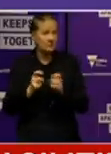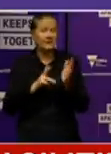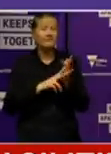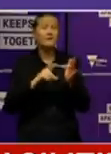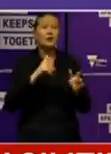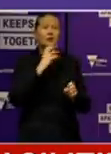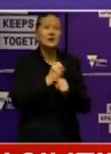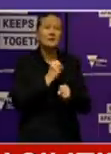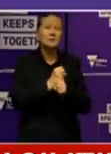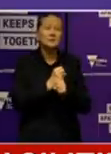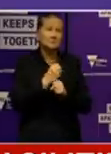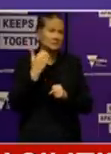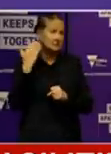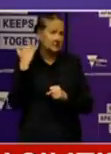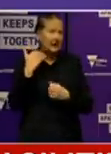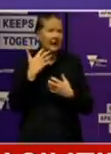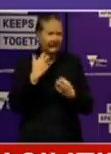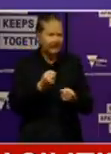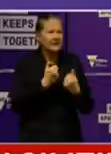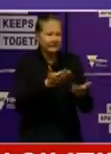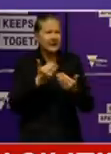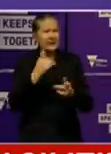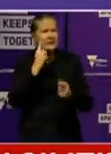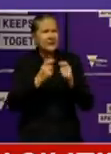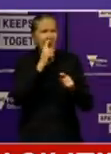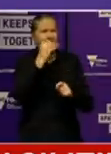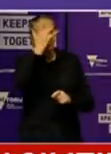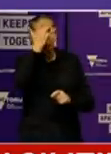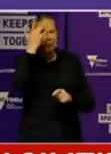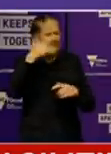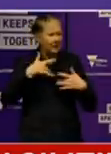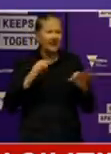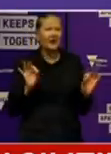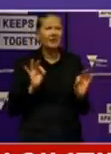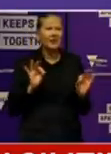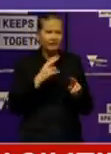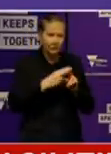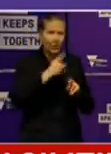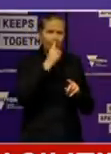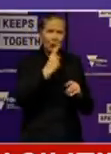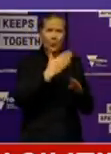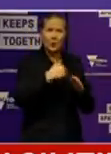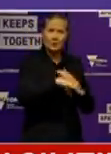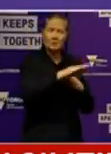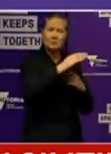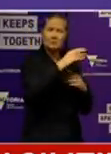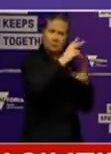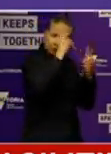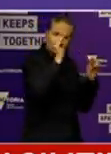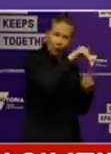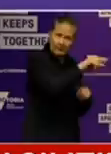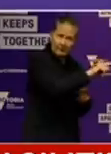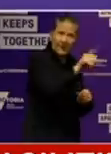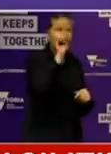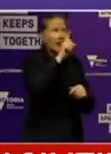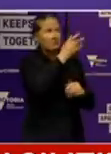has provided asymptomatic testing of aged care workers. The Commonwealth now is going to work with us around